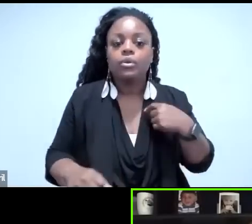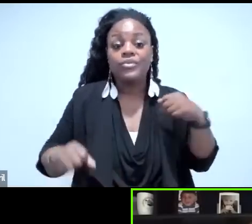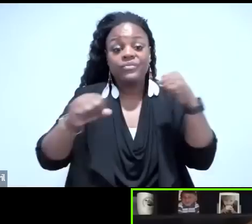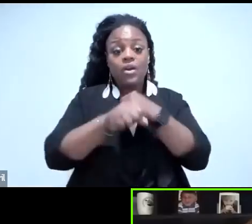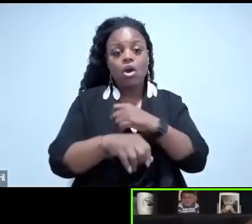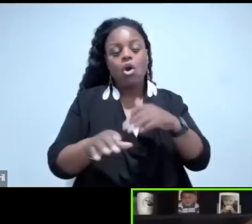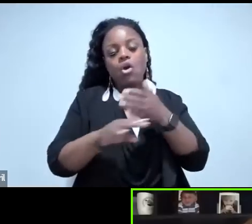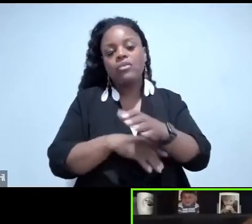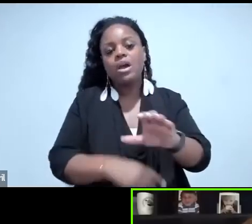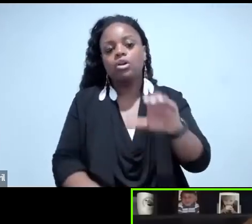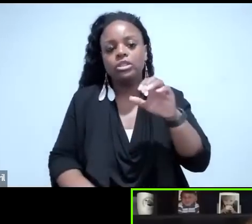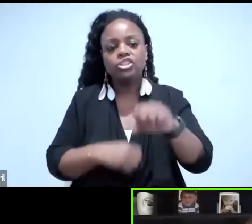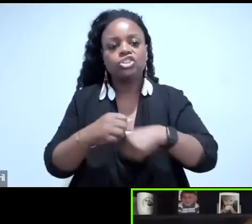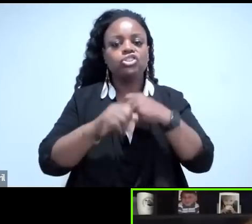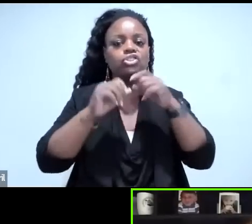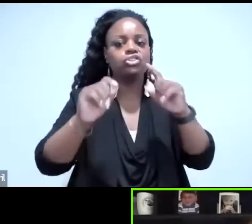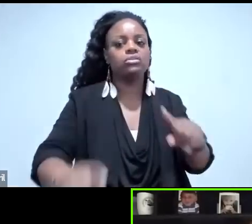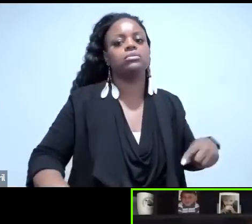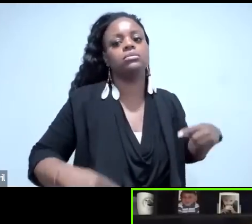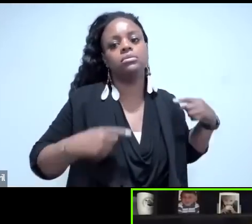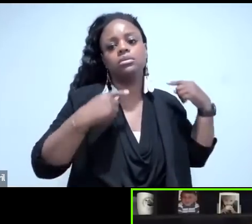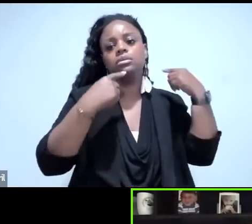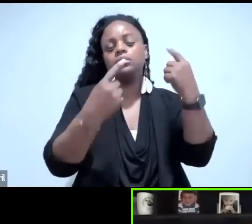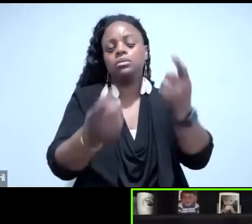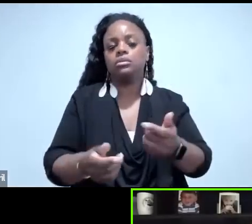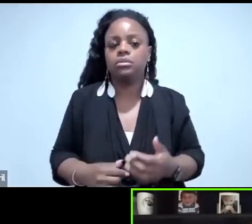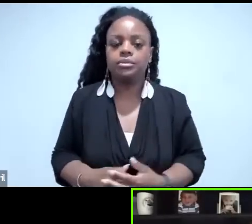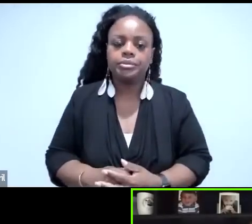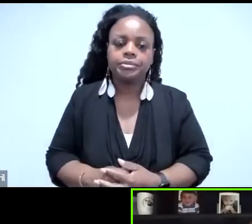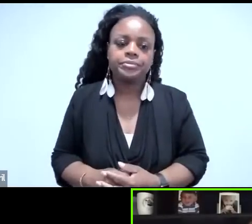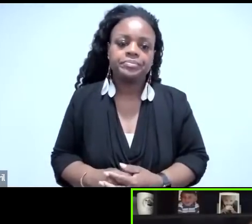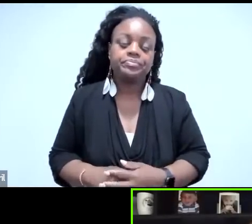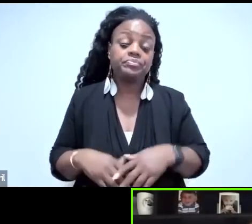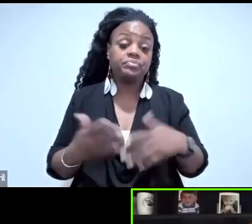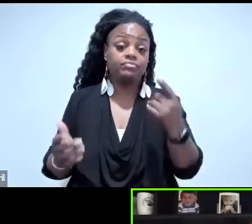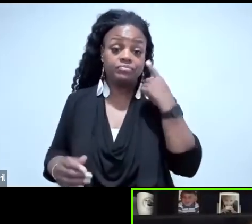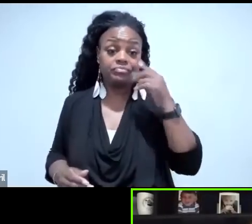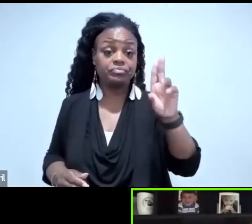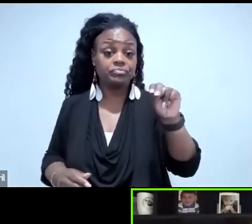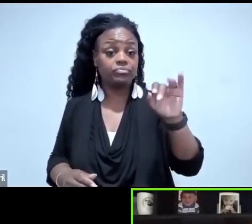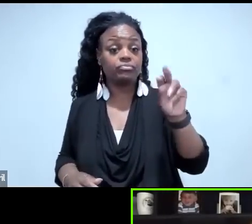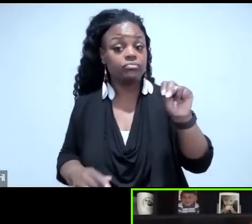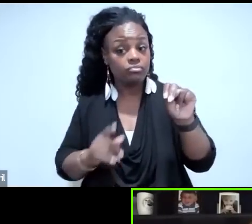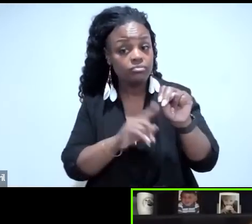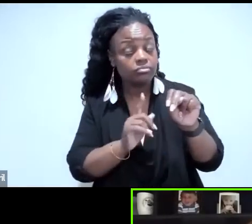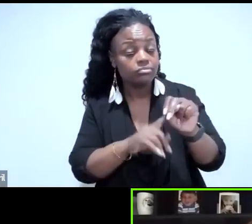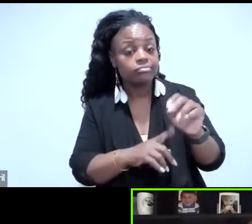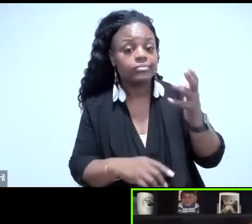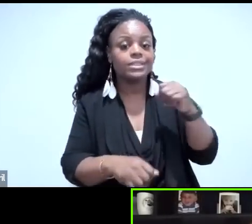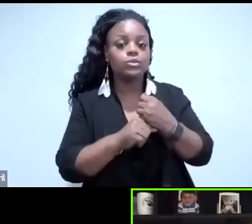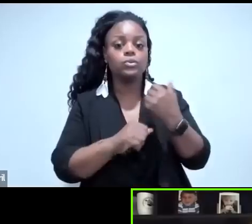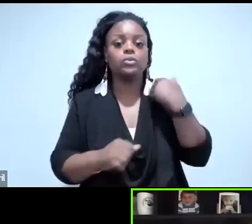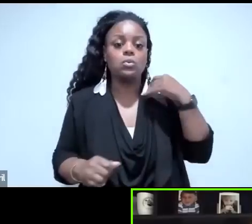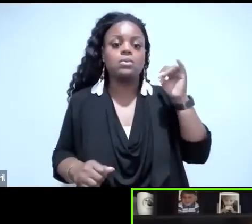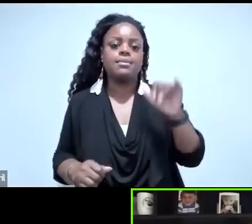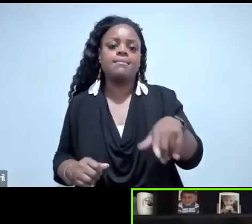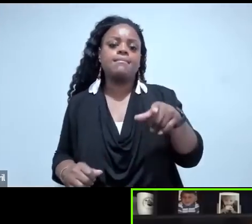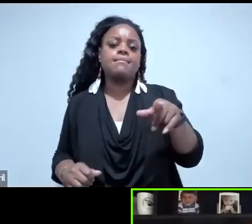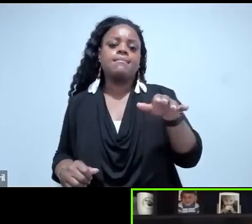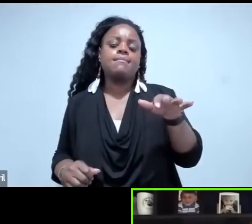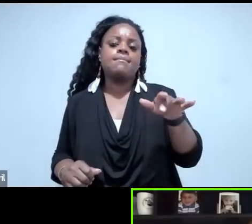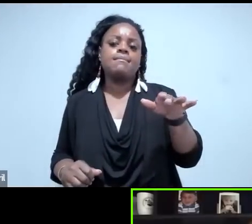union that helped to kick off major organizing almost 100 years ago, the United Mine Workers of America, and helped us set